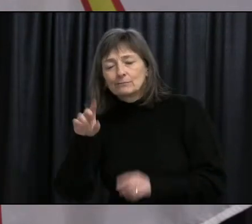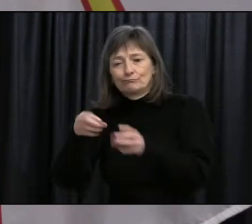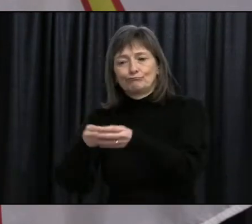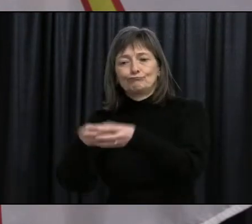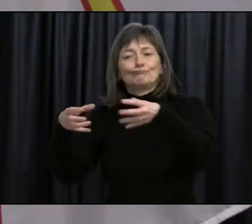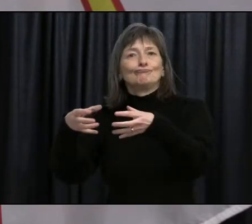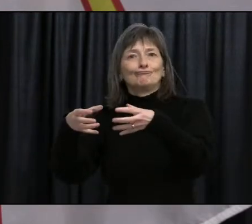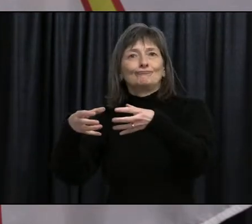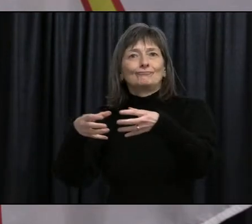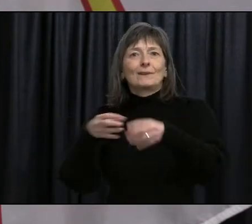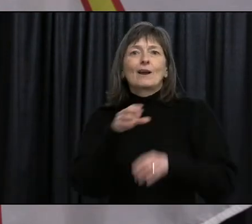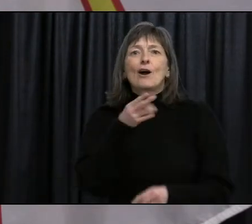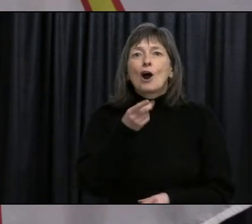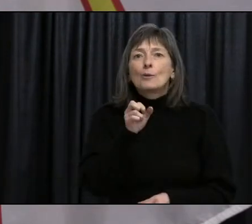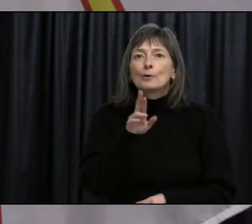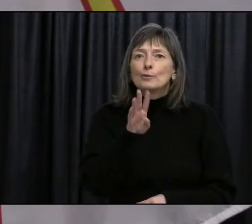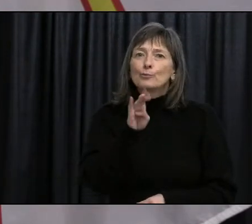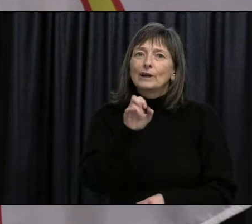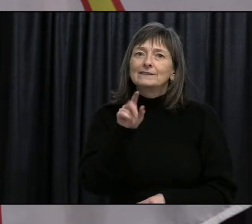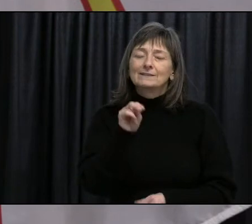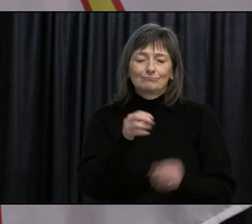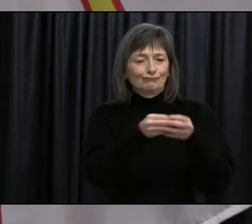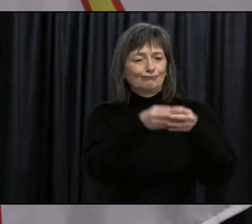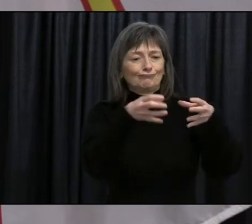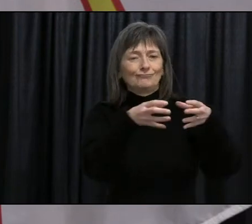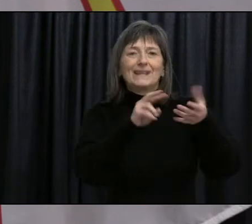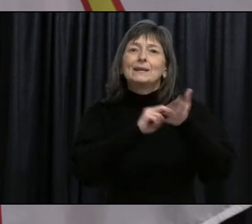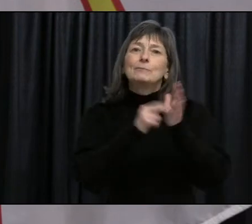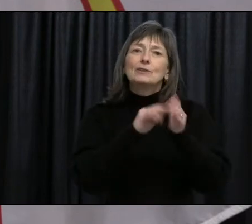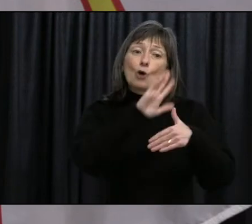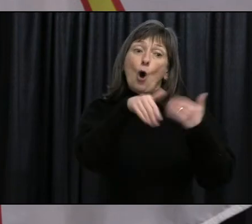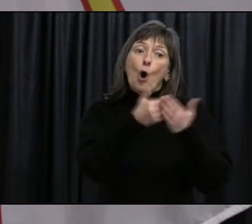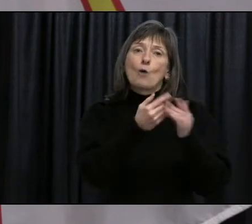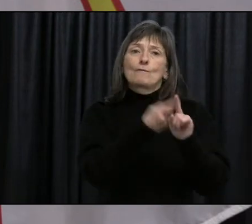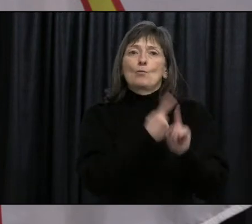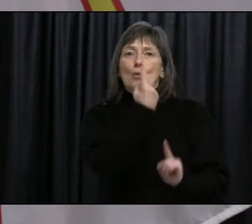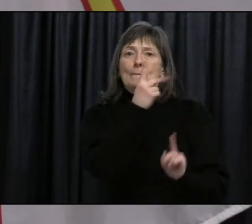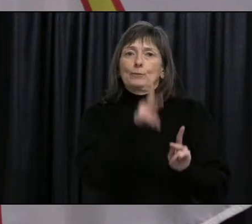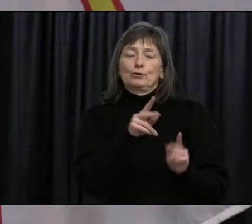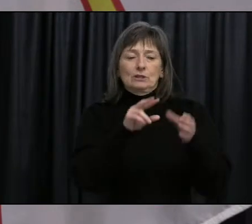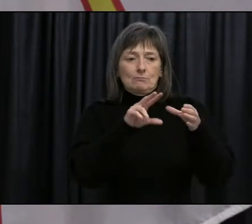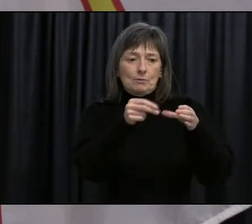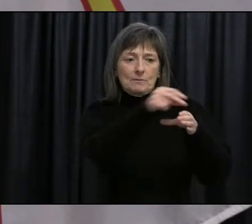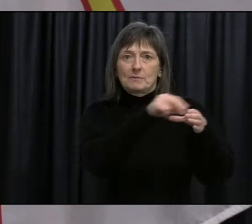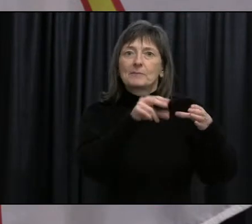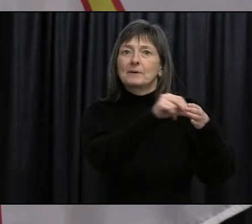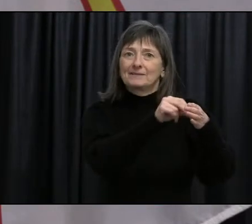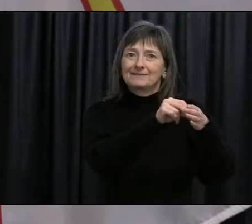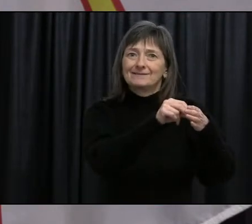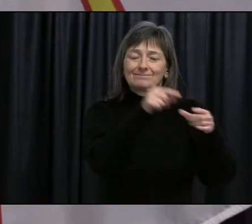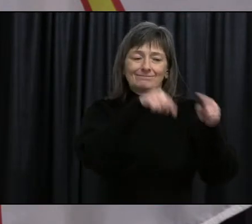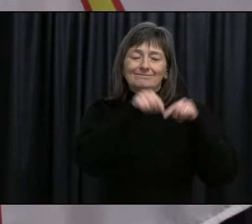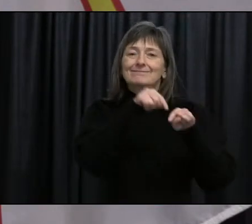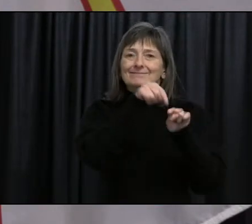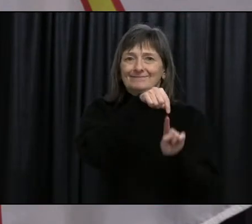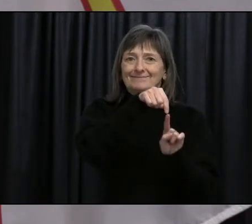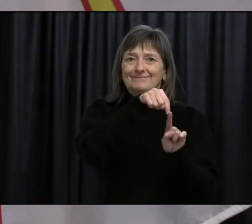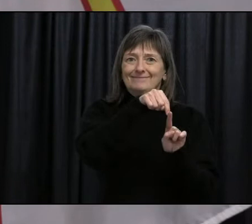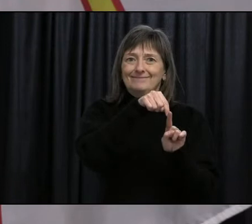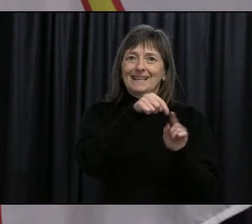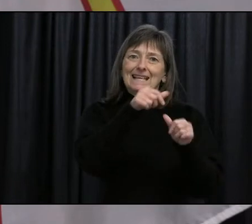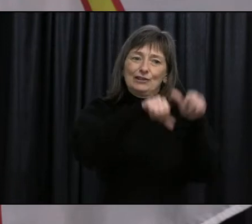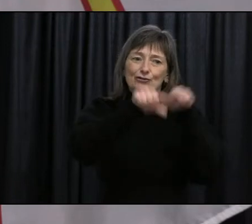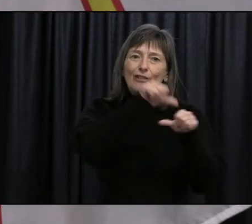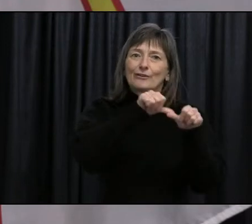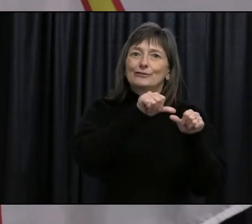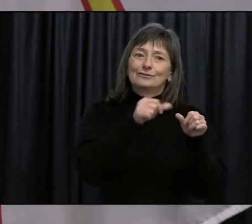So it's just basically a group of connected cases that can be either people can be traced back as contacts of each other,